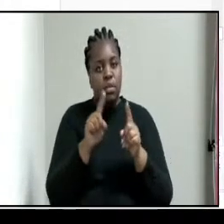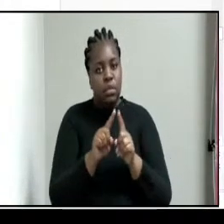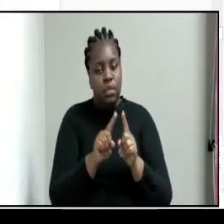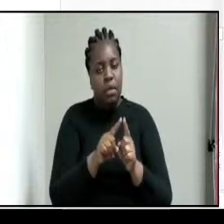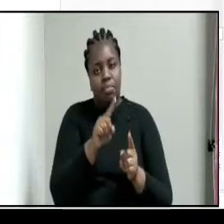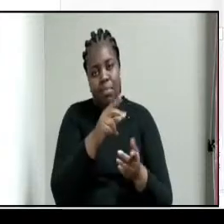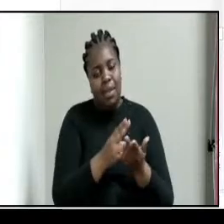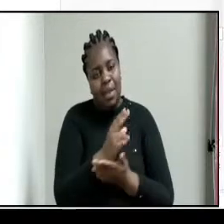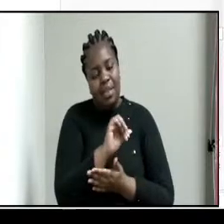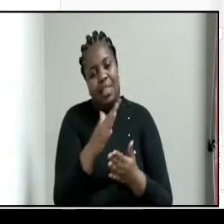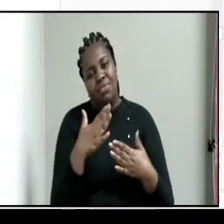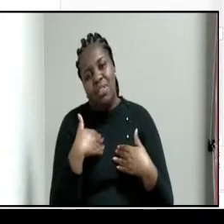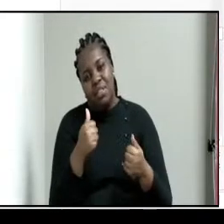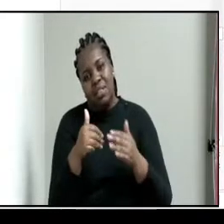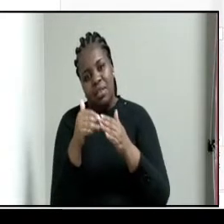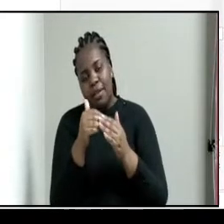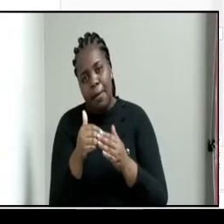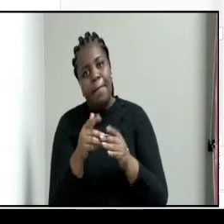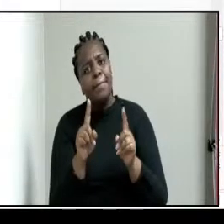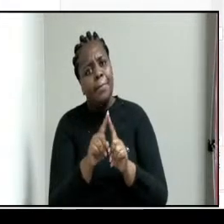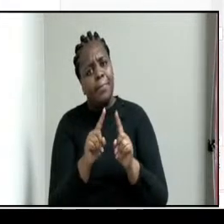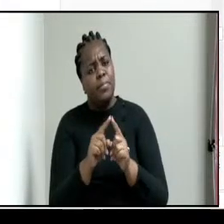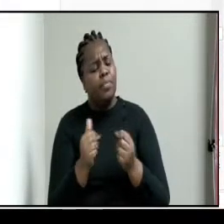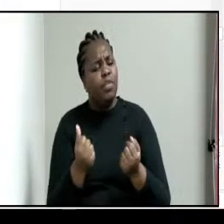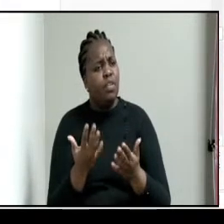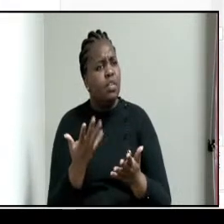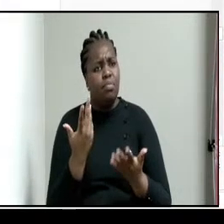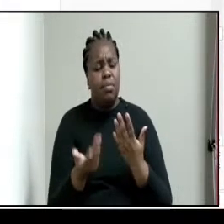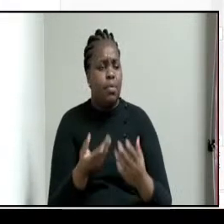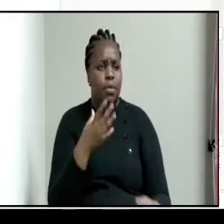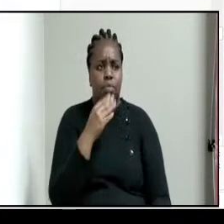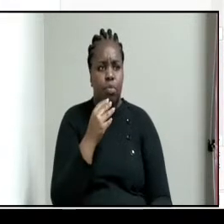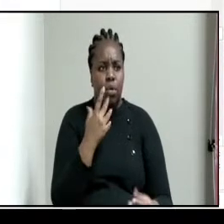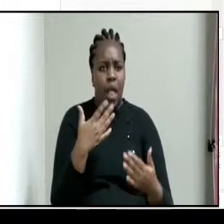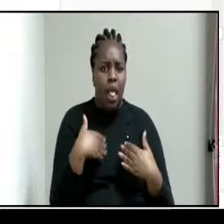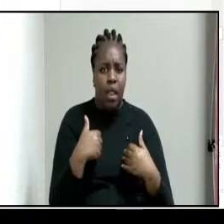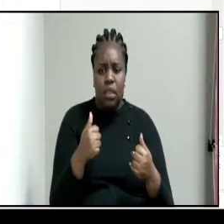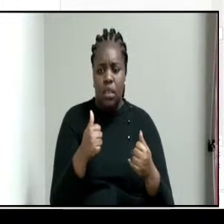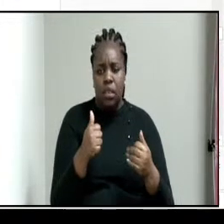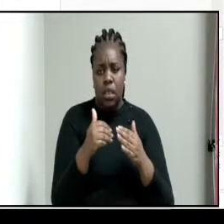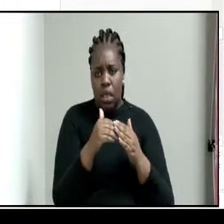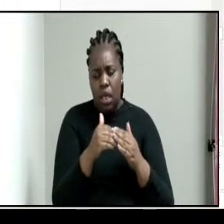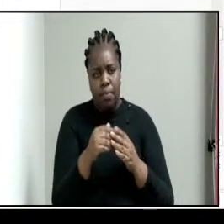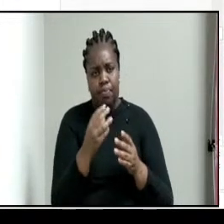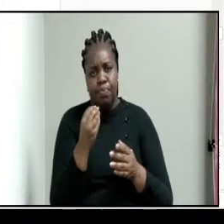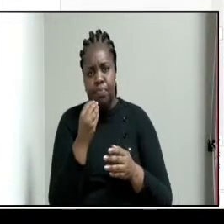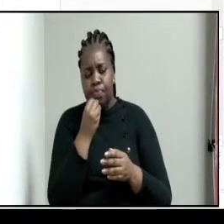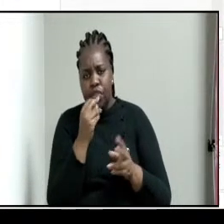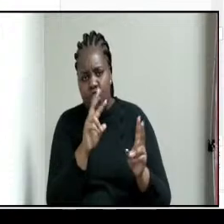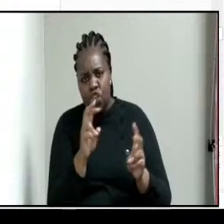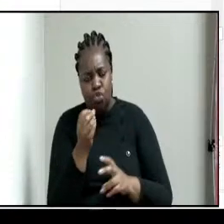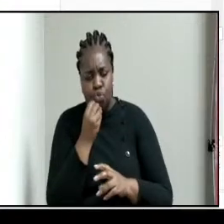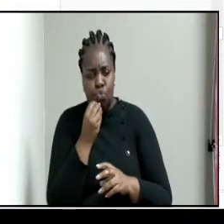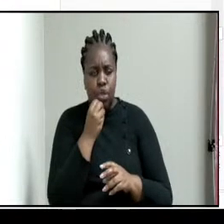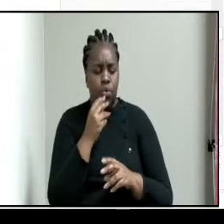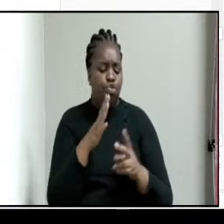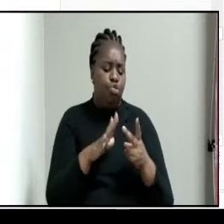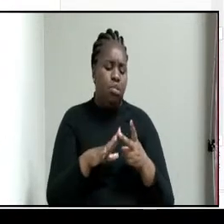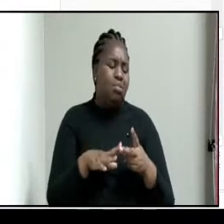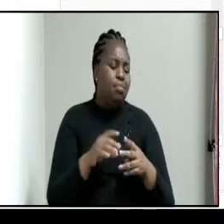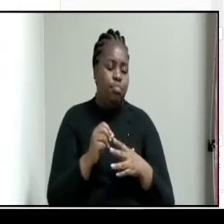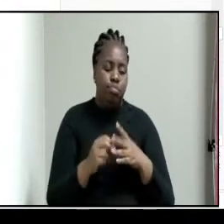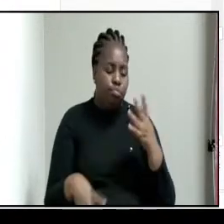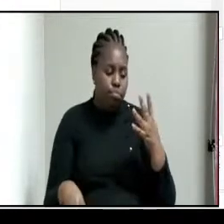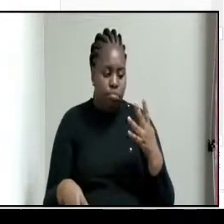goes for the right to healthcare services, to say that, when talking about, healthcare, there are issues of nutrition, there are issues,